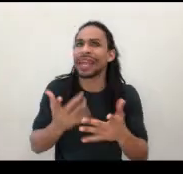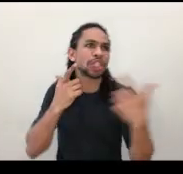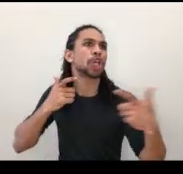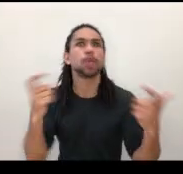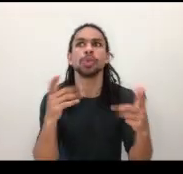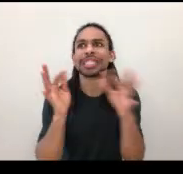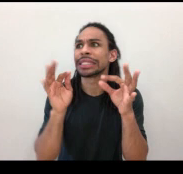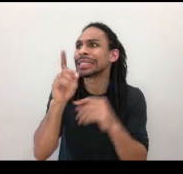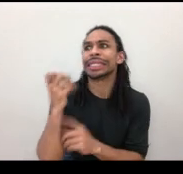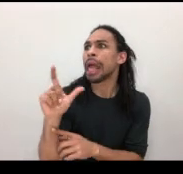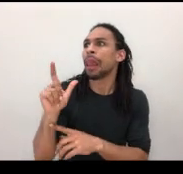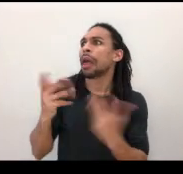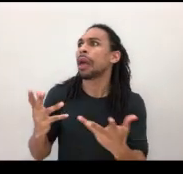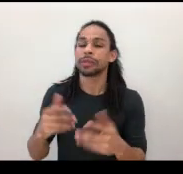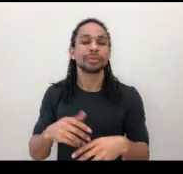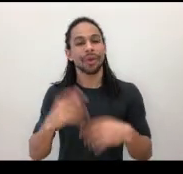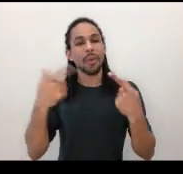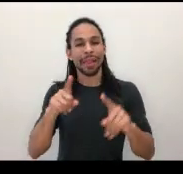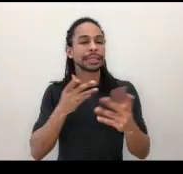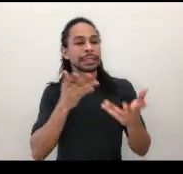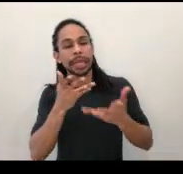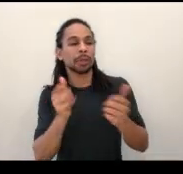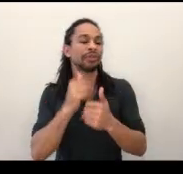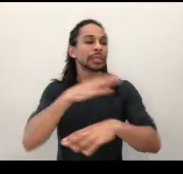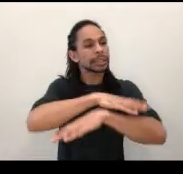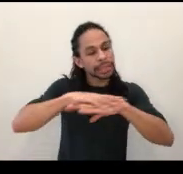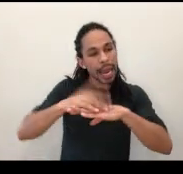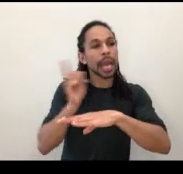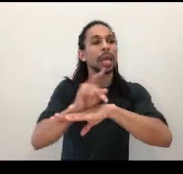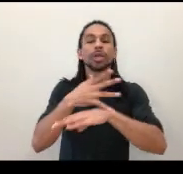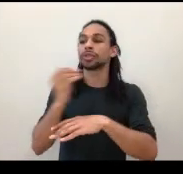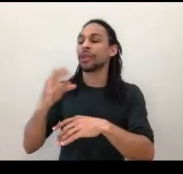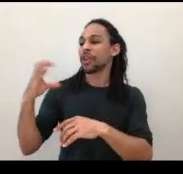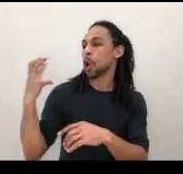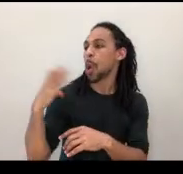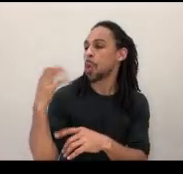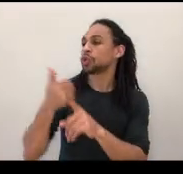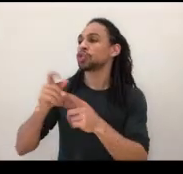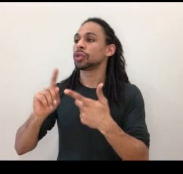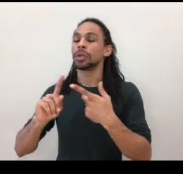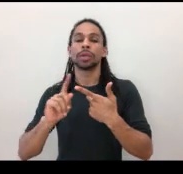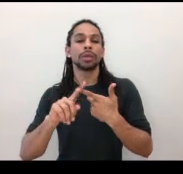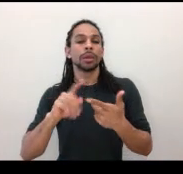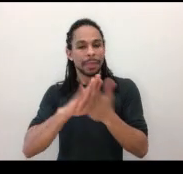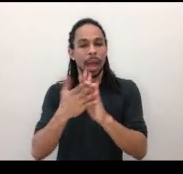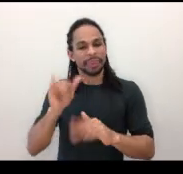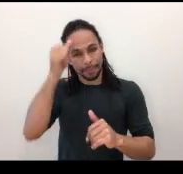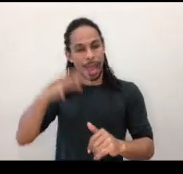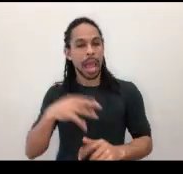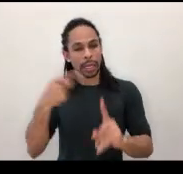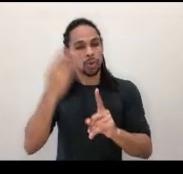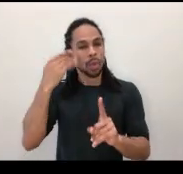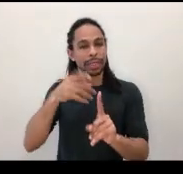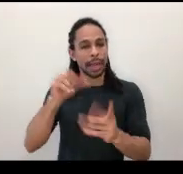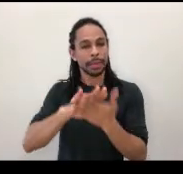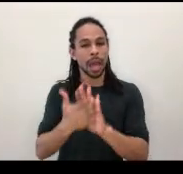with his issues with Sage, and as he's dealing with things with the coach and trying to become, you know, the man that he knows he can